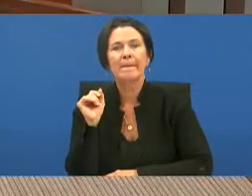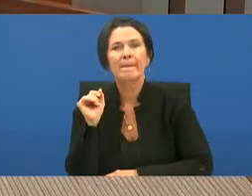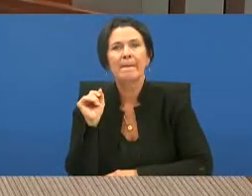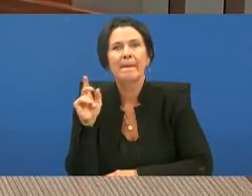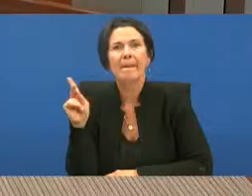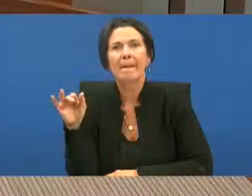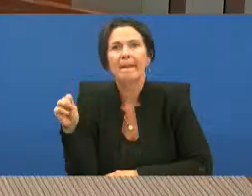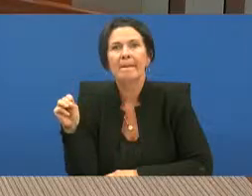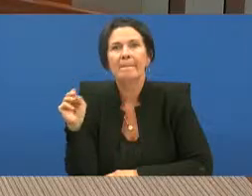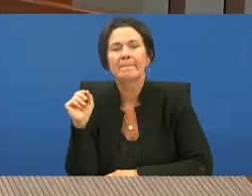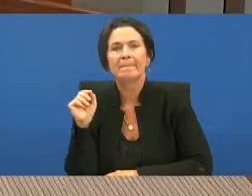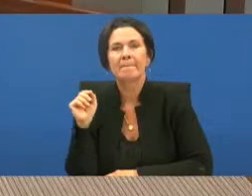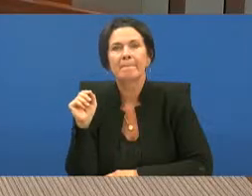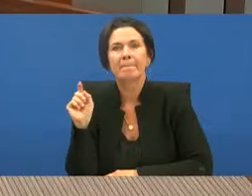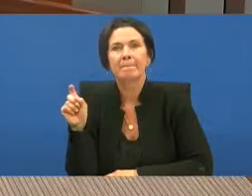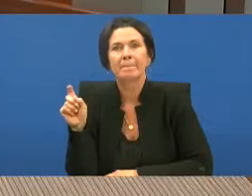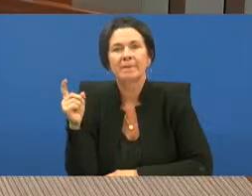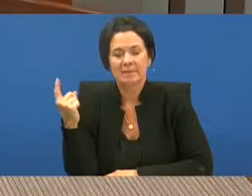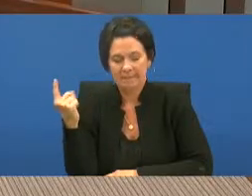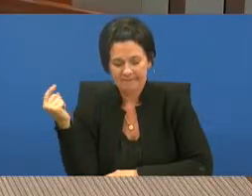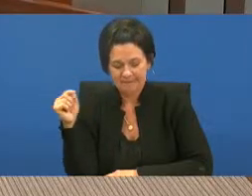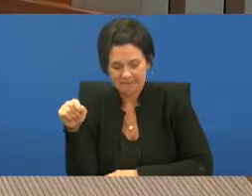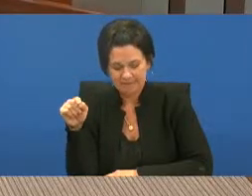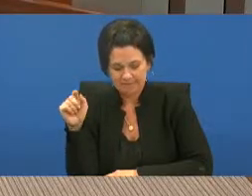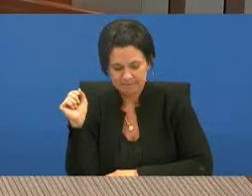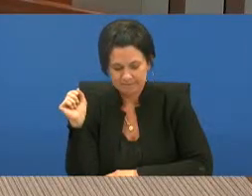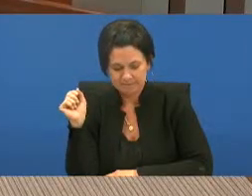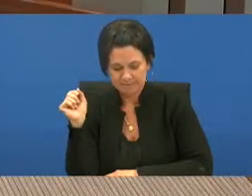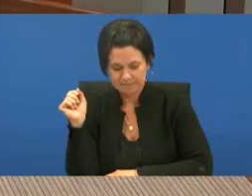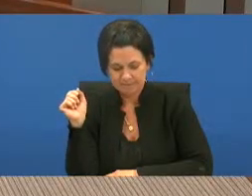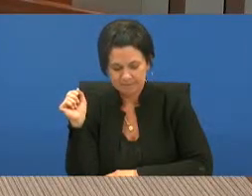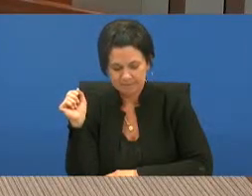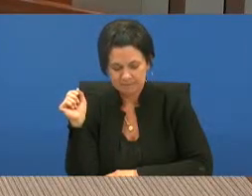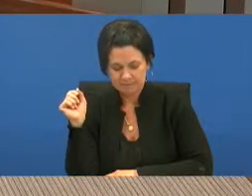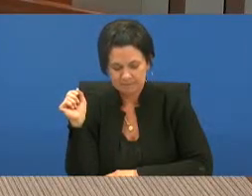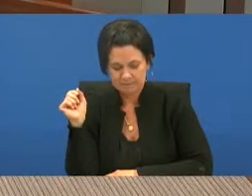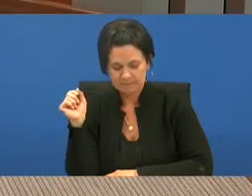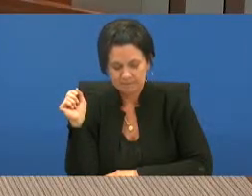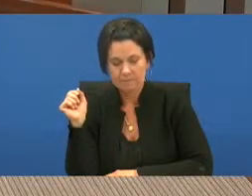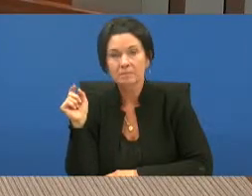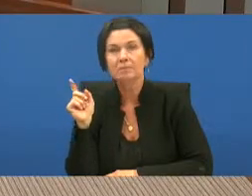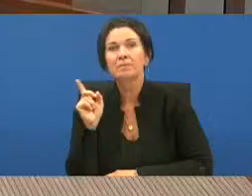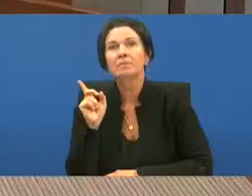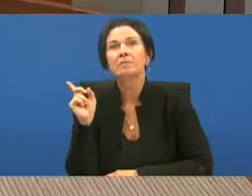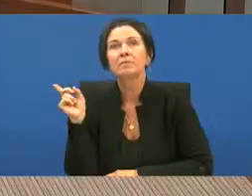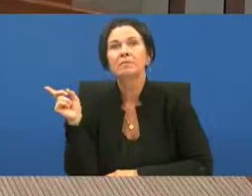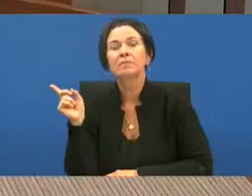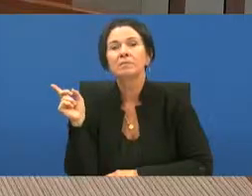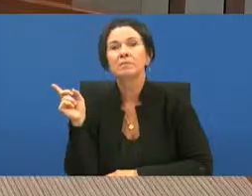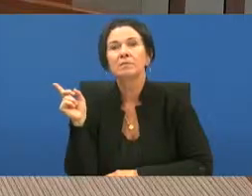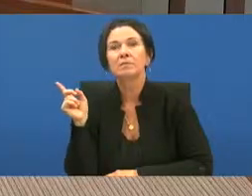Kim? We need somebody from the parish attorney's office. Or Callie's contracts, right? Callie?